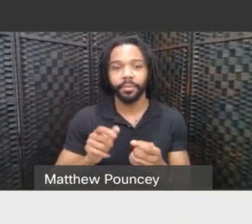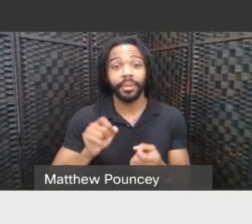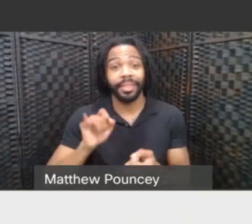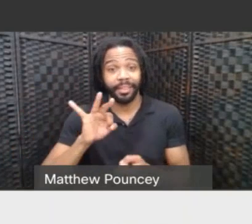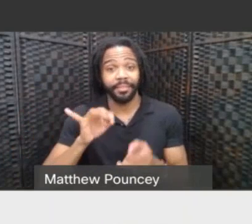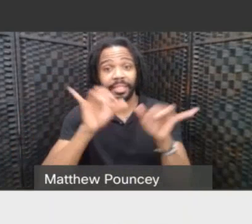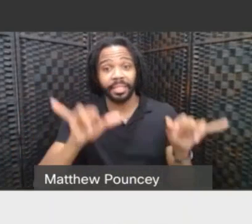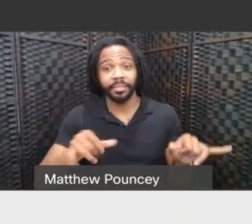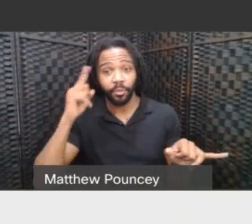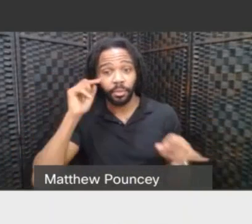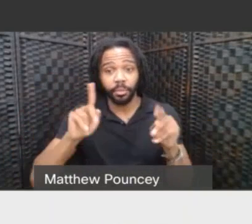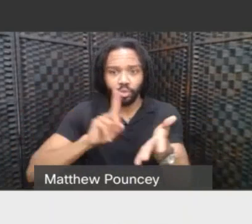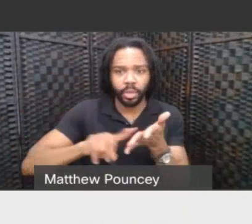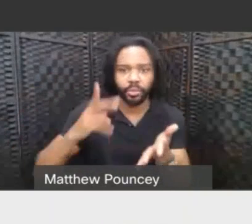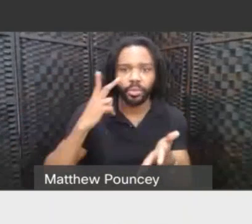with HRLA.